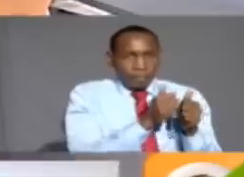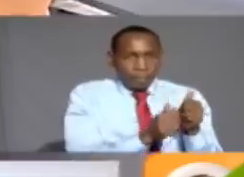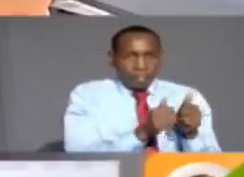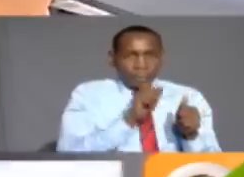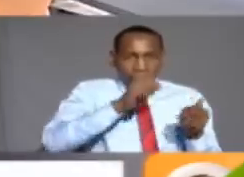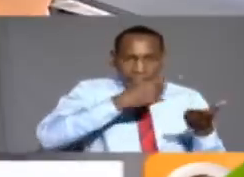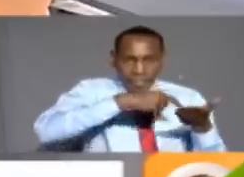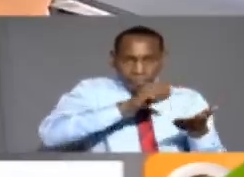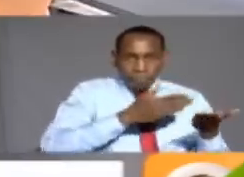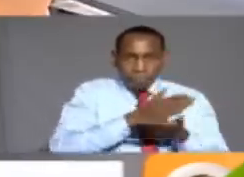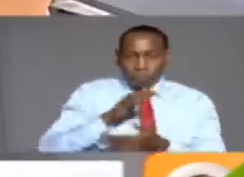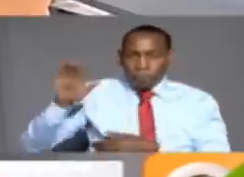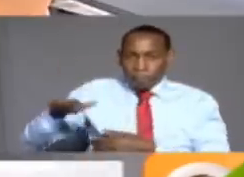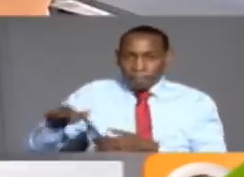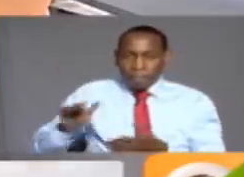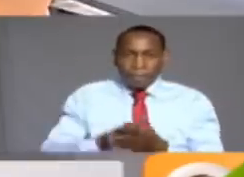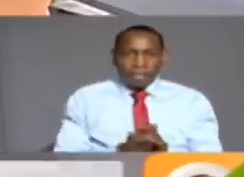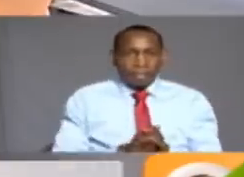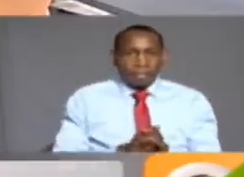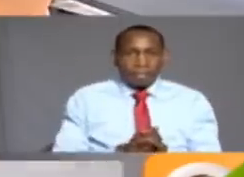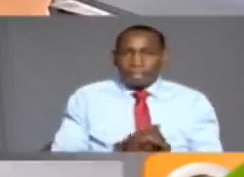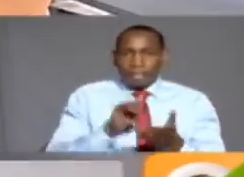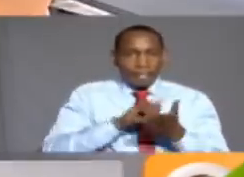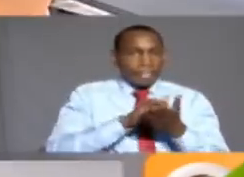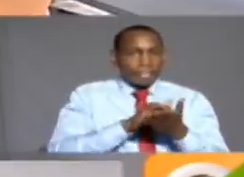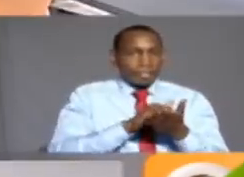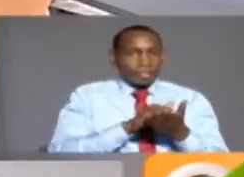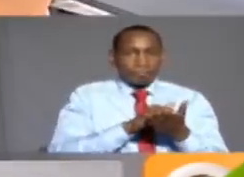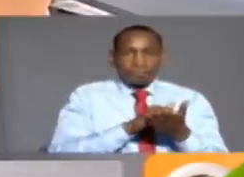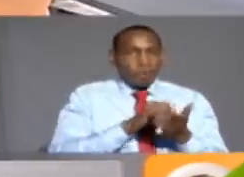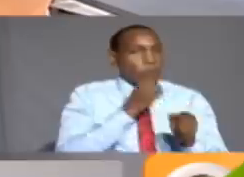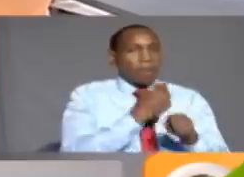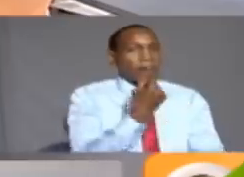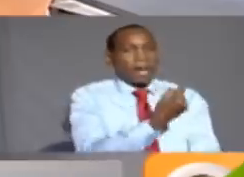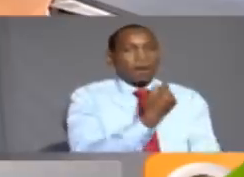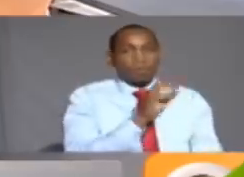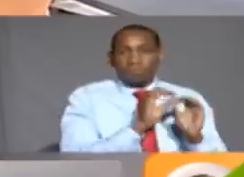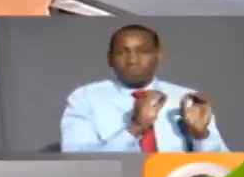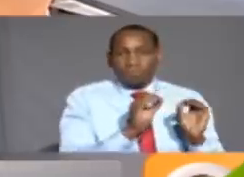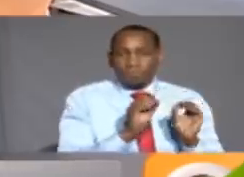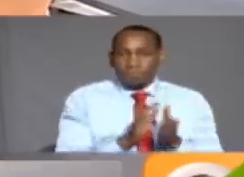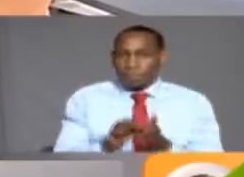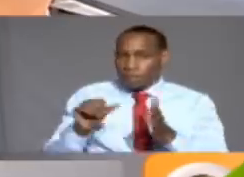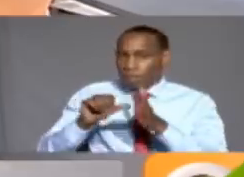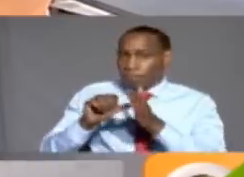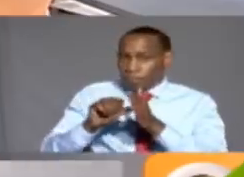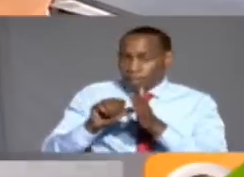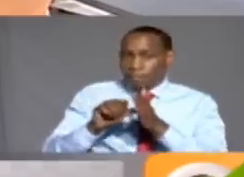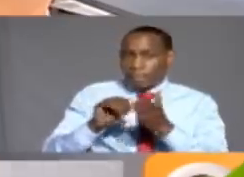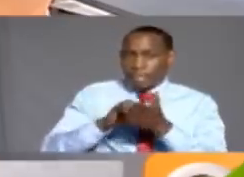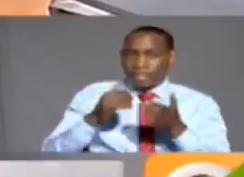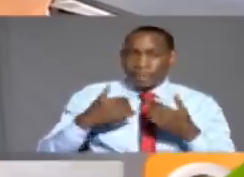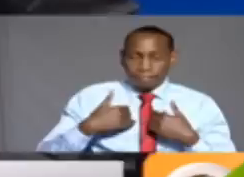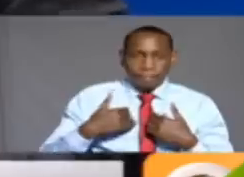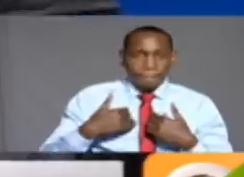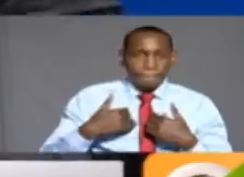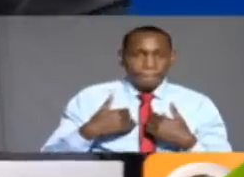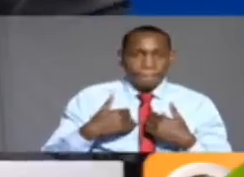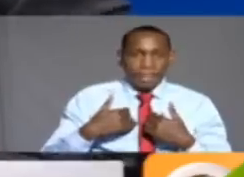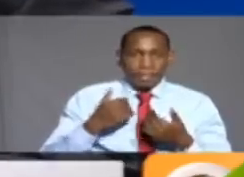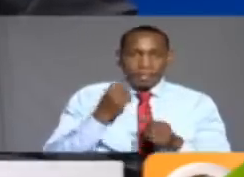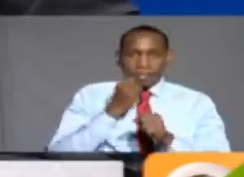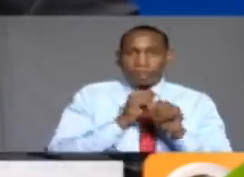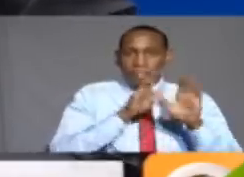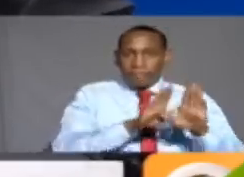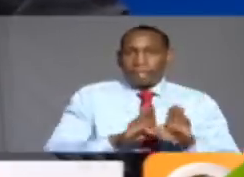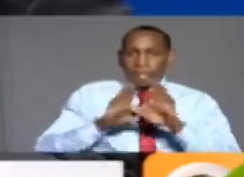by parliament. Which were passed by parliament. So it is not something that he's doing it out of his own. Now, let me tell you where the problem is. Mm-hmm. And this is the problem of doing campaigns at the